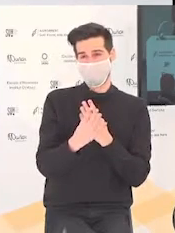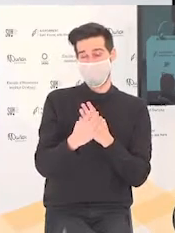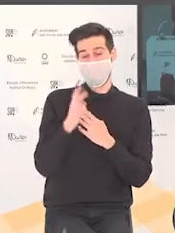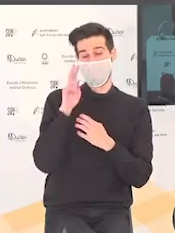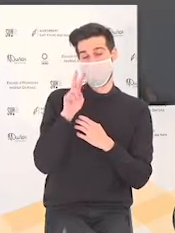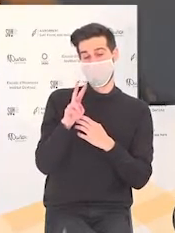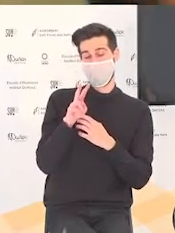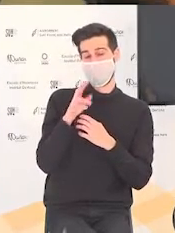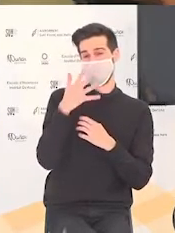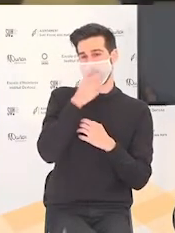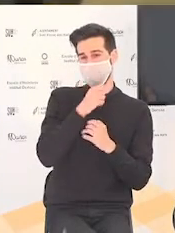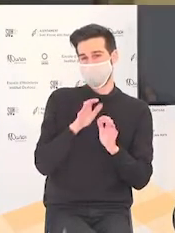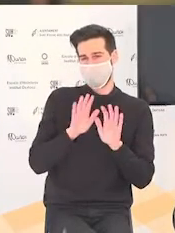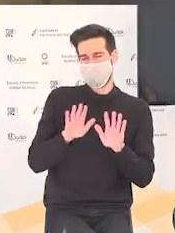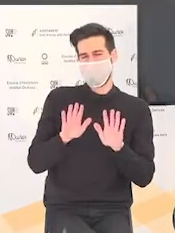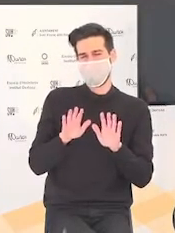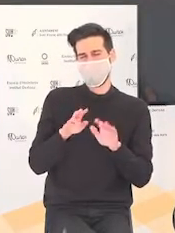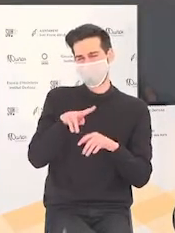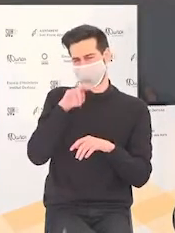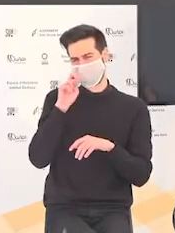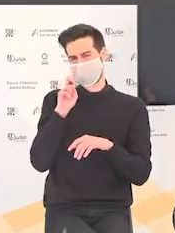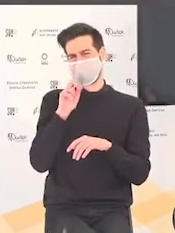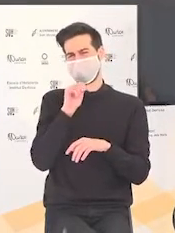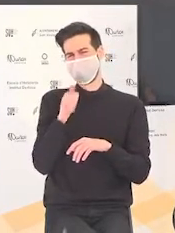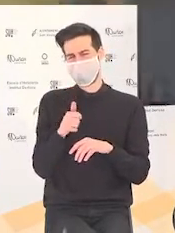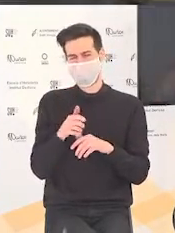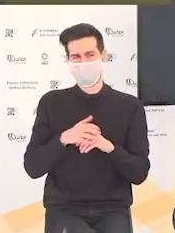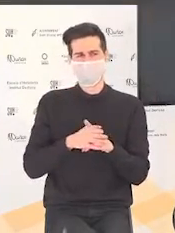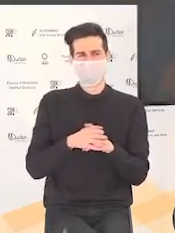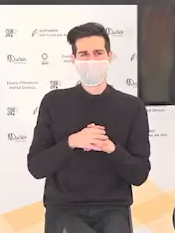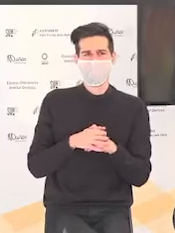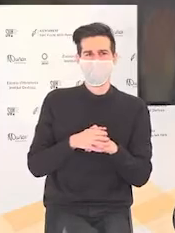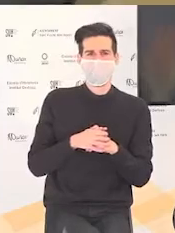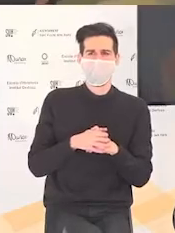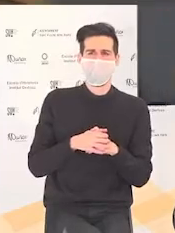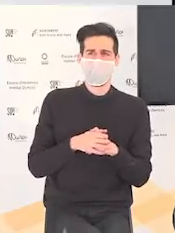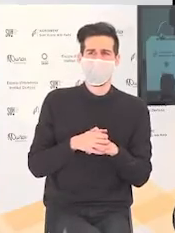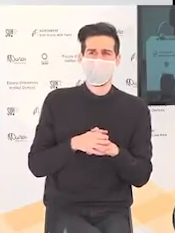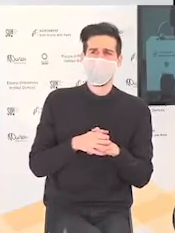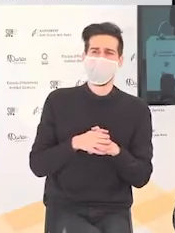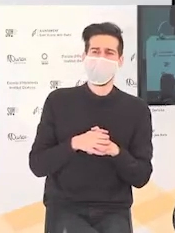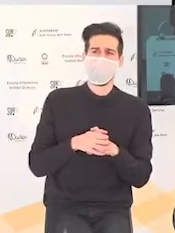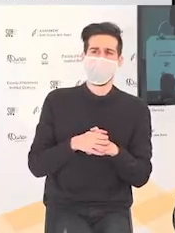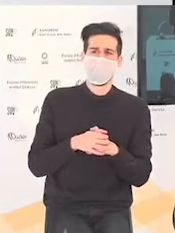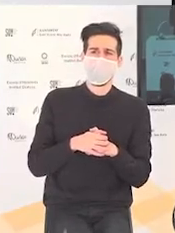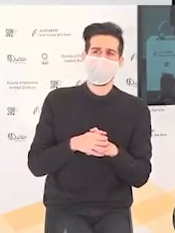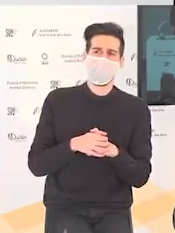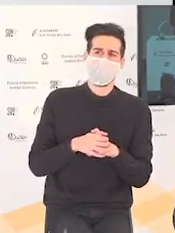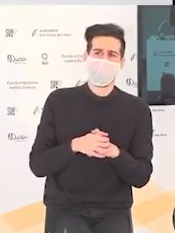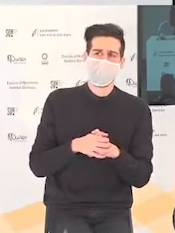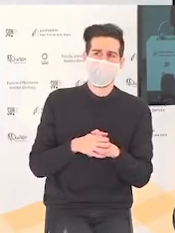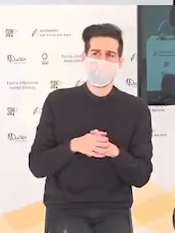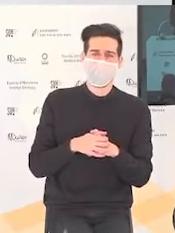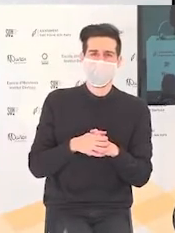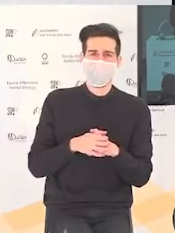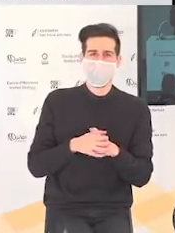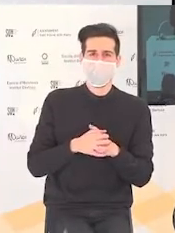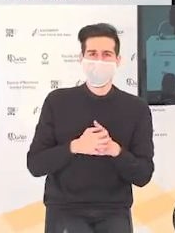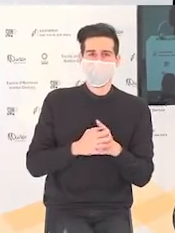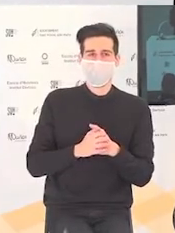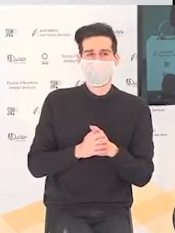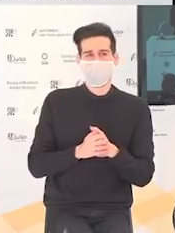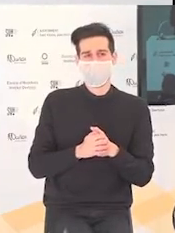asegurar que no huele del todo bien. These products are very effective, but in this recipe I have a lot. I have 1%